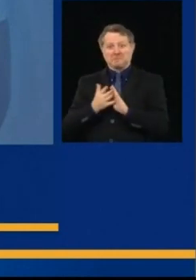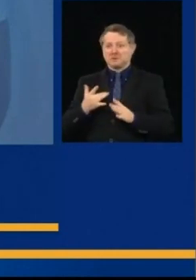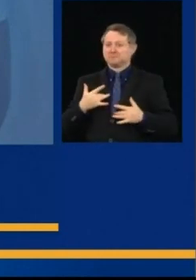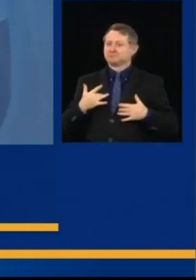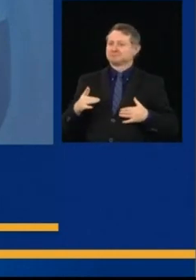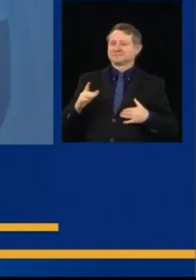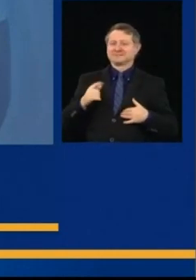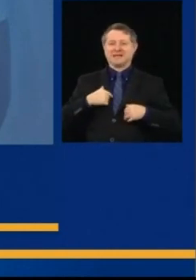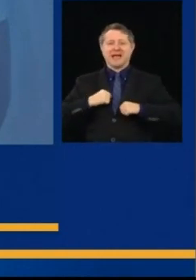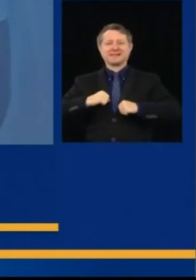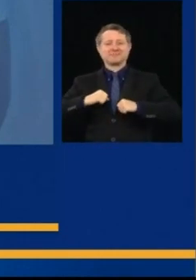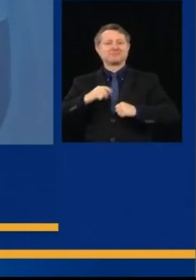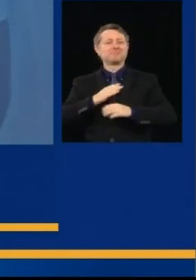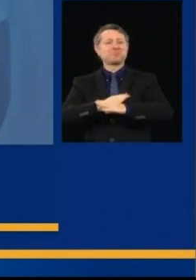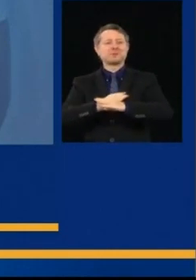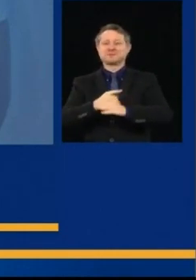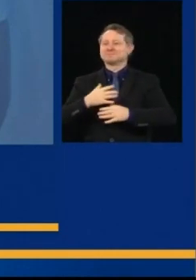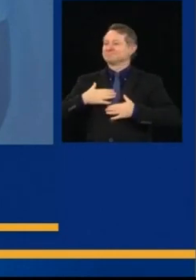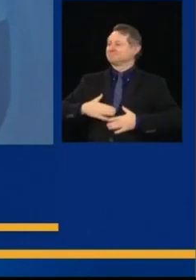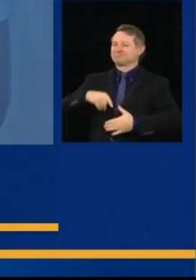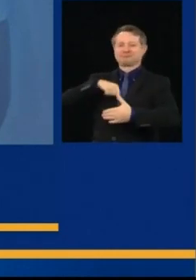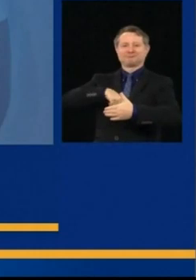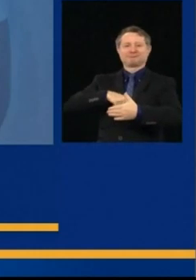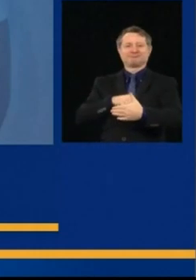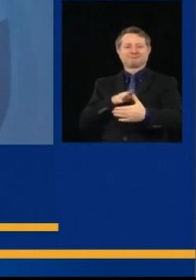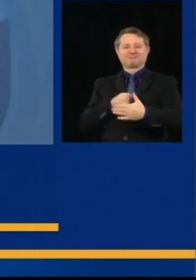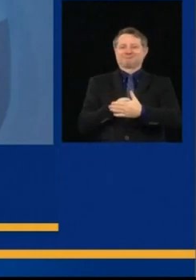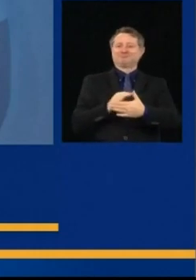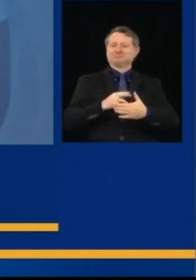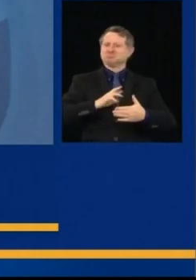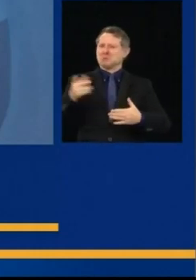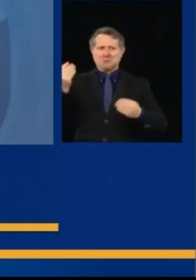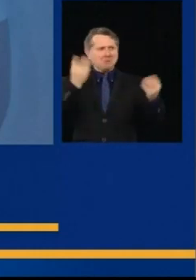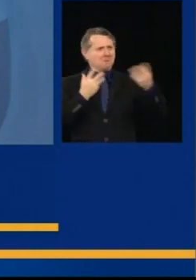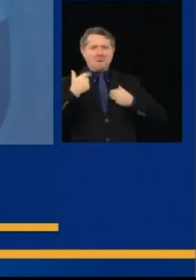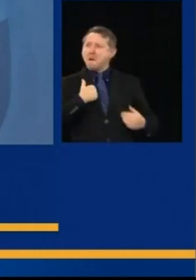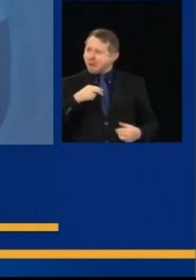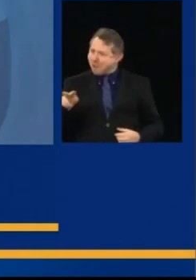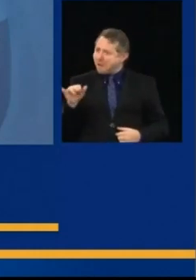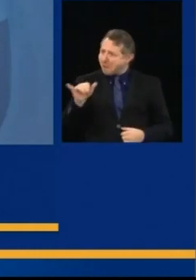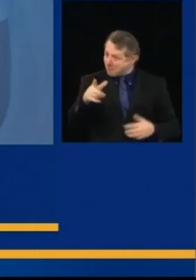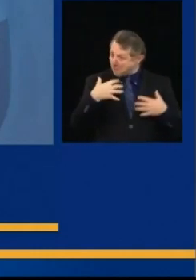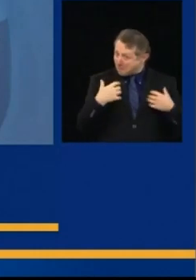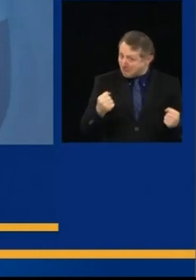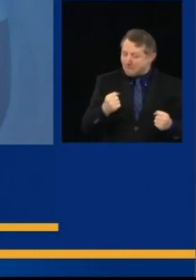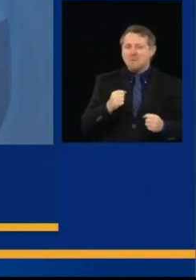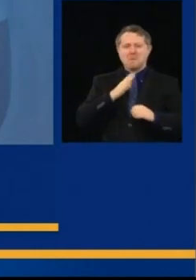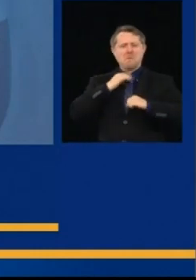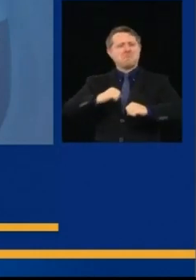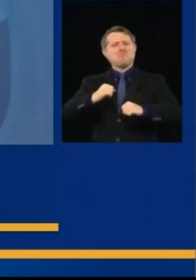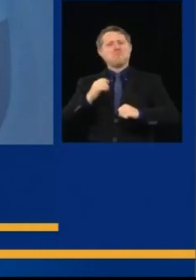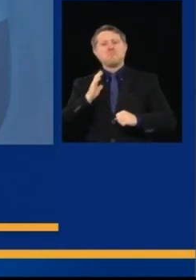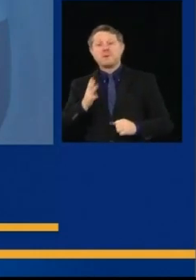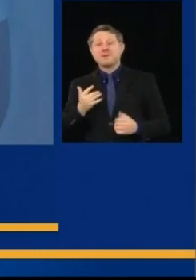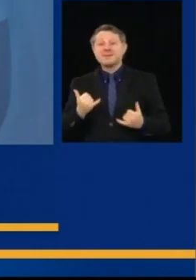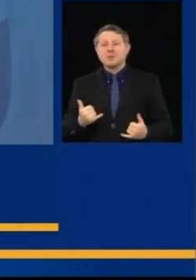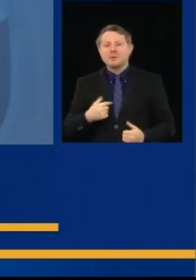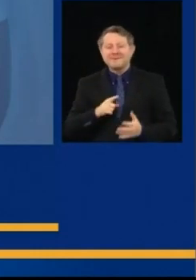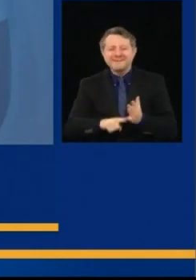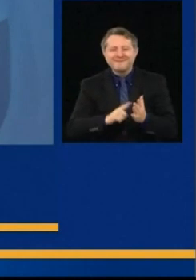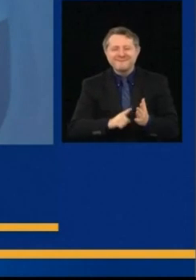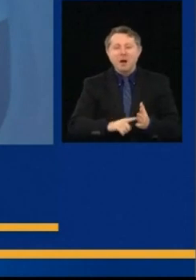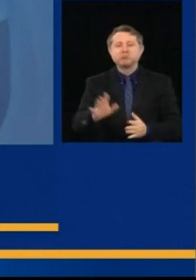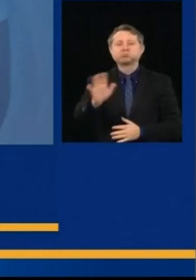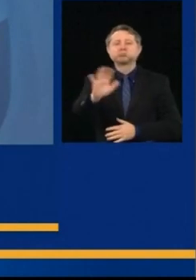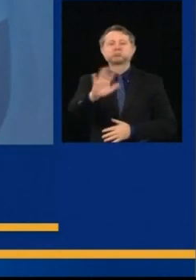was stated as a fact. Now it turns out maybe you're not immune, even if you had it. Maybe you have some immunity,